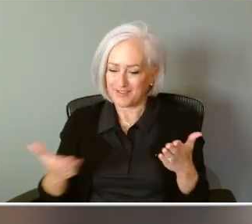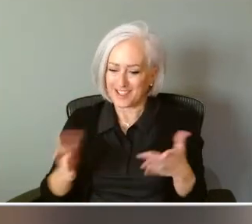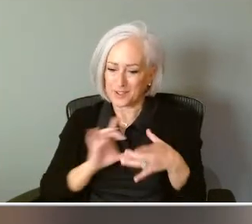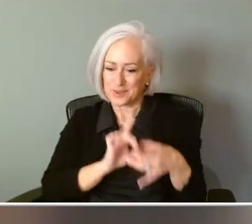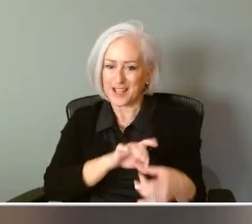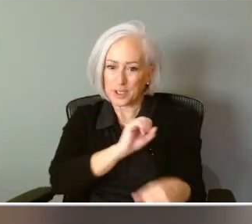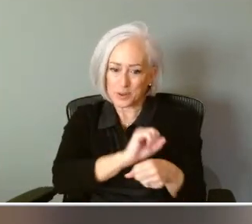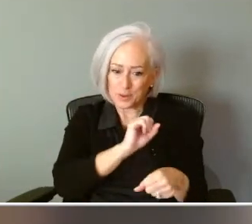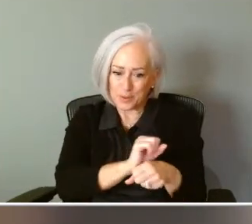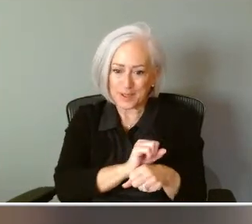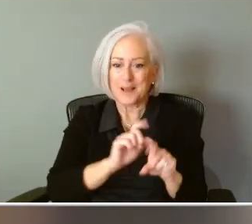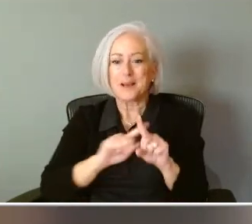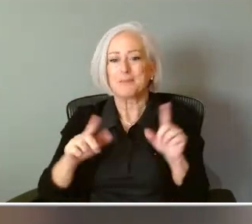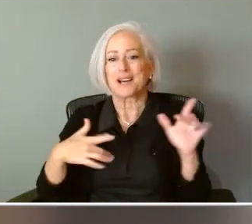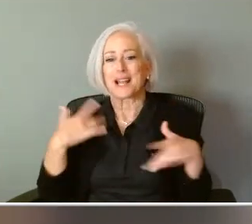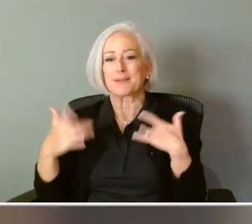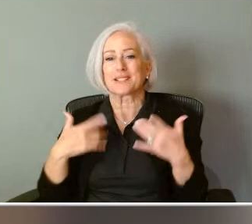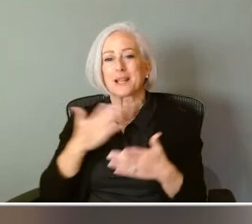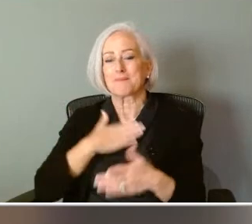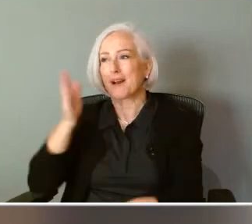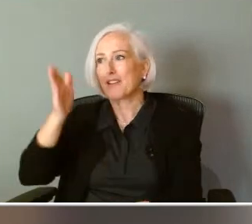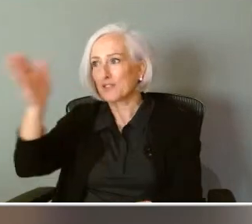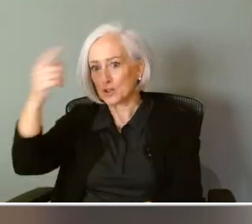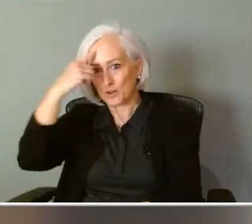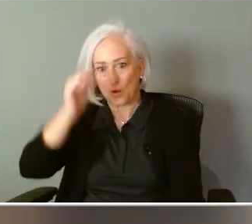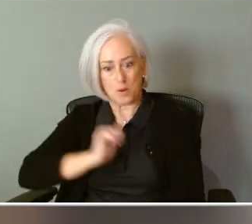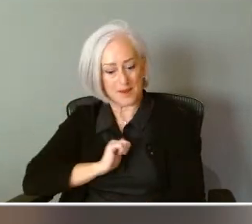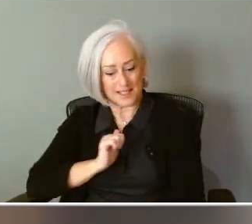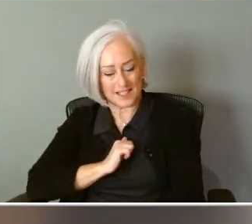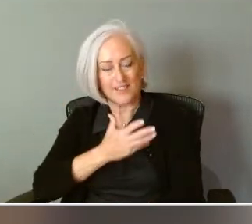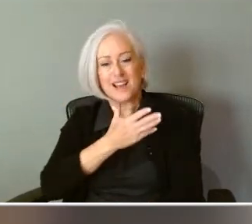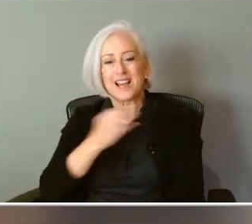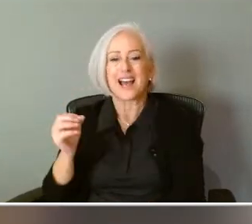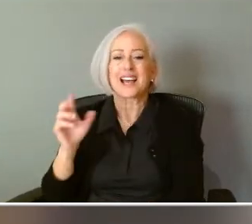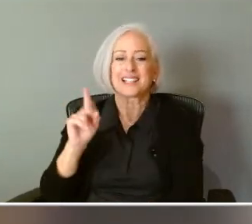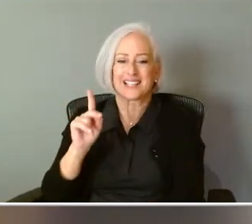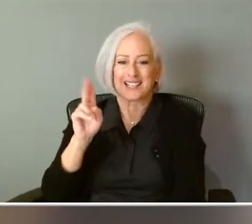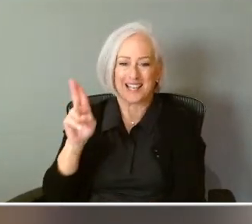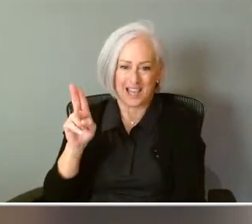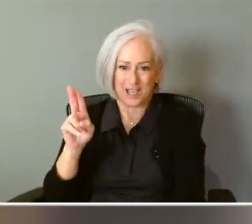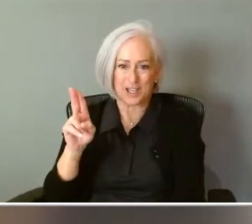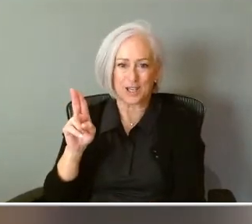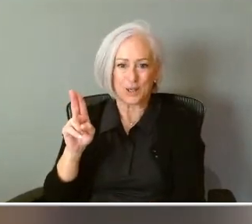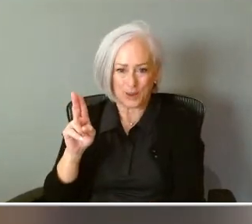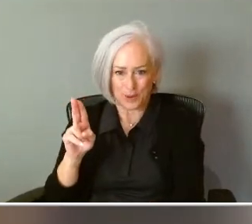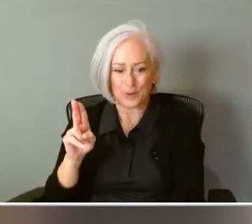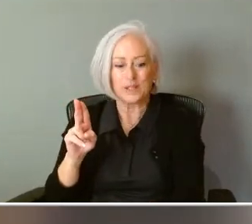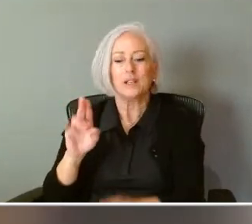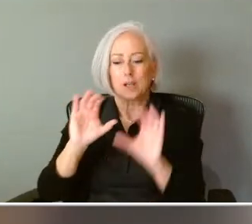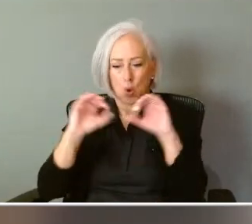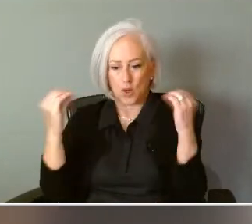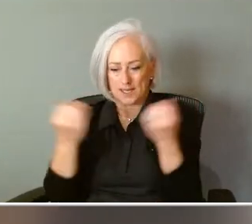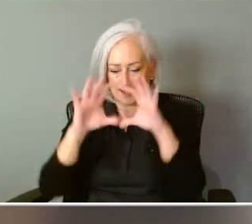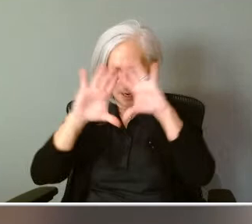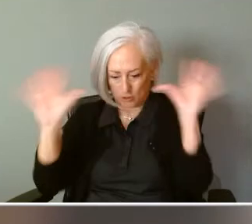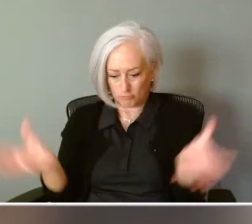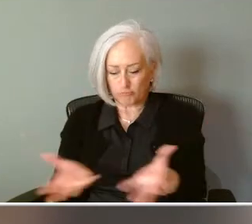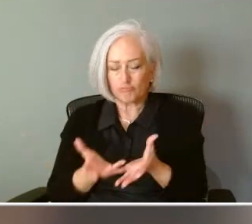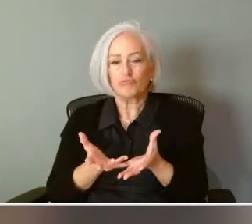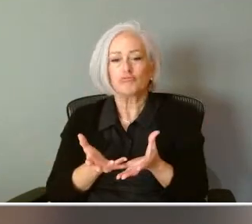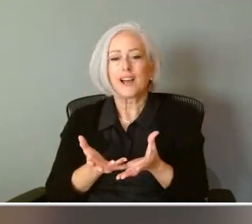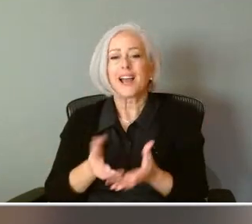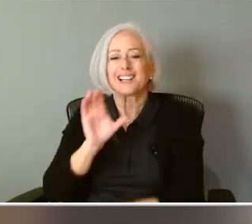very excited about the future of not only myself, but for KU as an organization and the Cancer Center and its